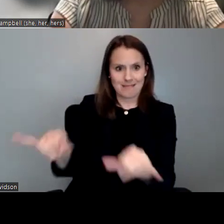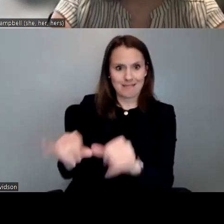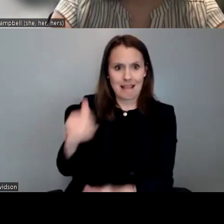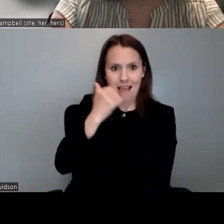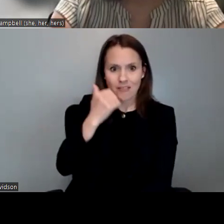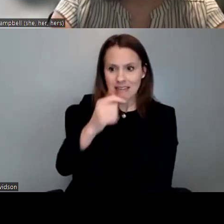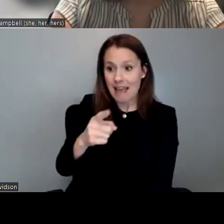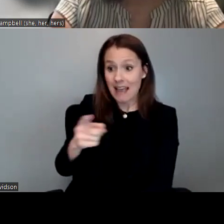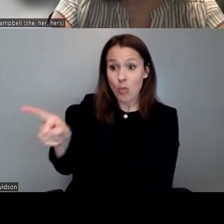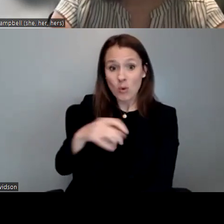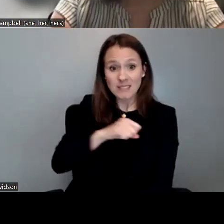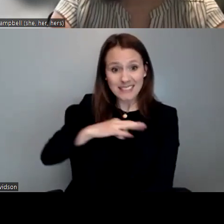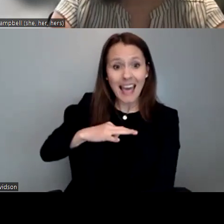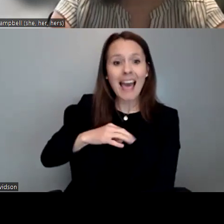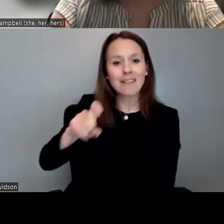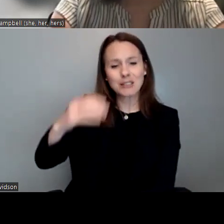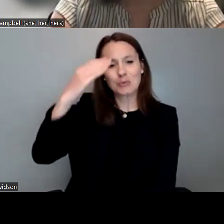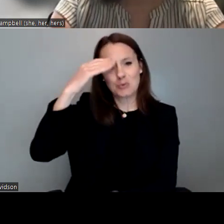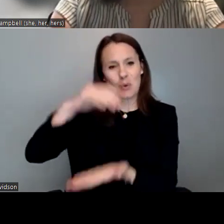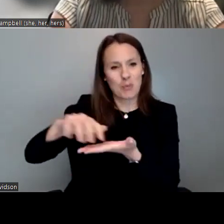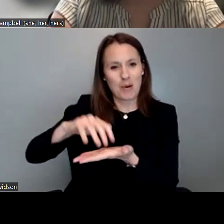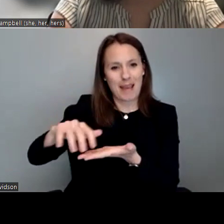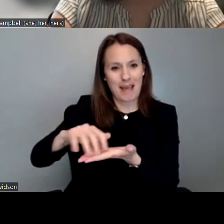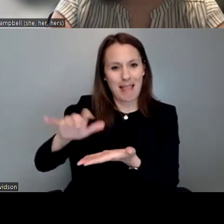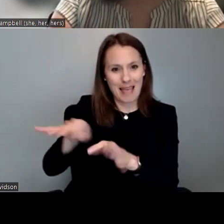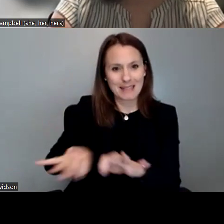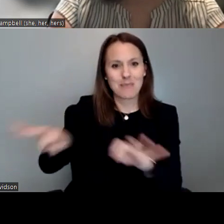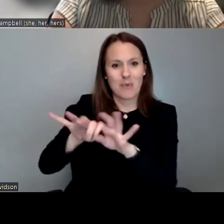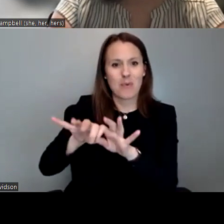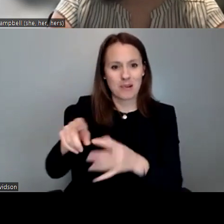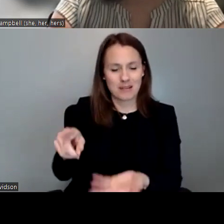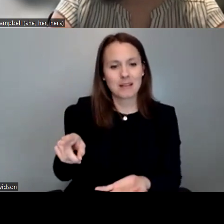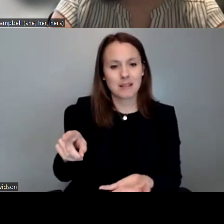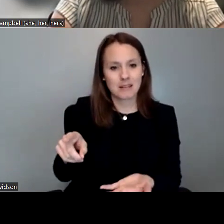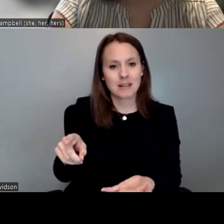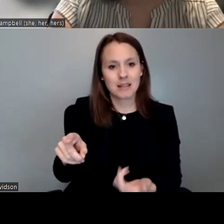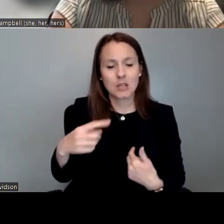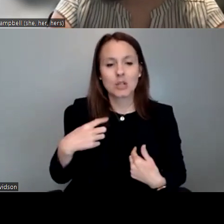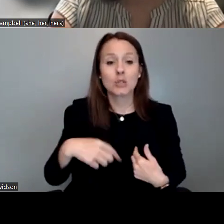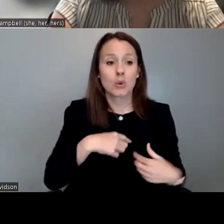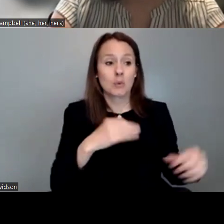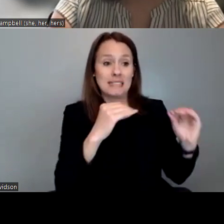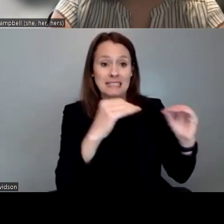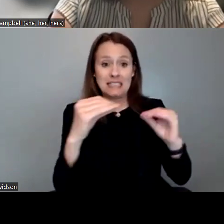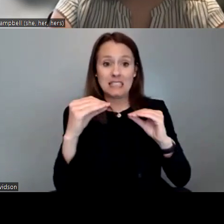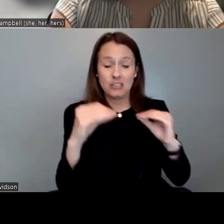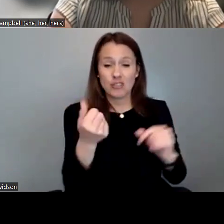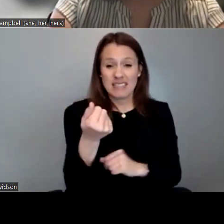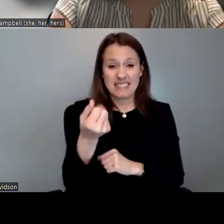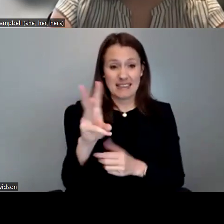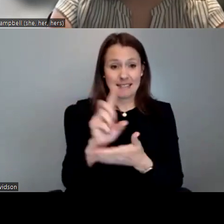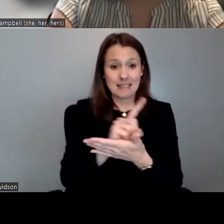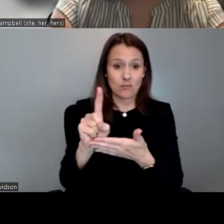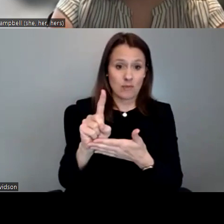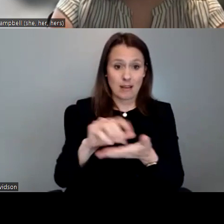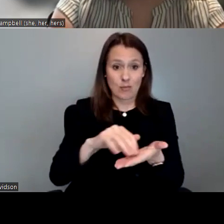be proficient in Braille, okay, in the Braille code. And so we actually teach a 16-week Braille